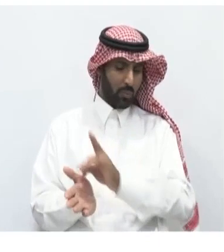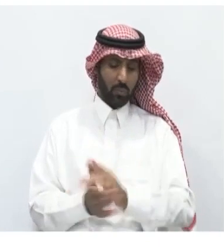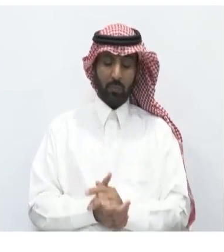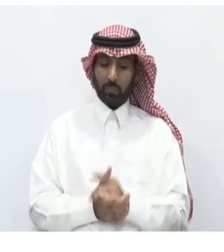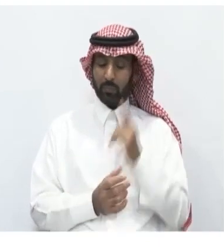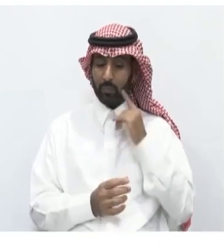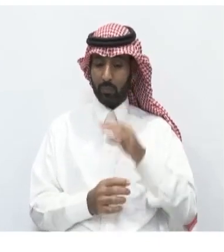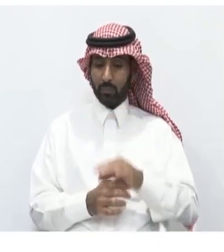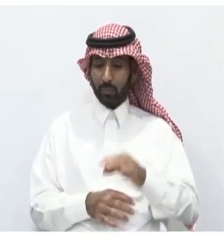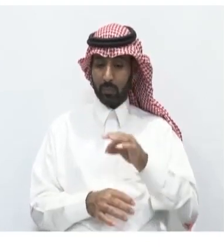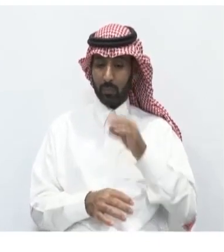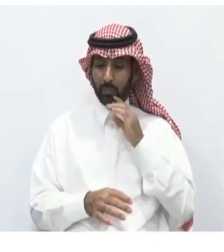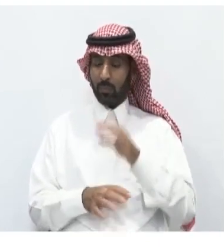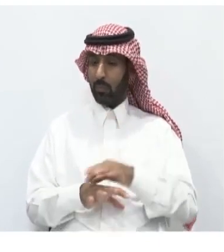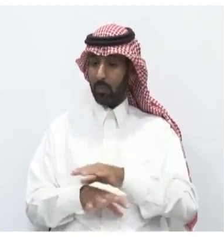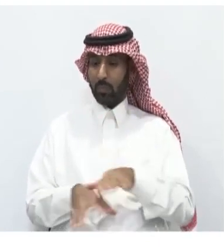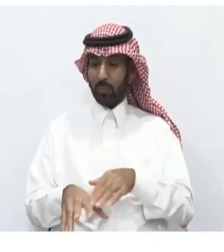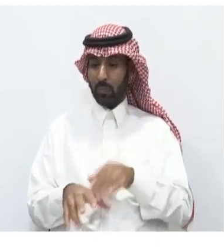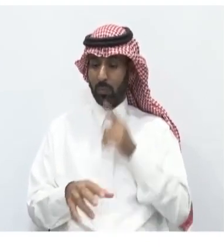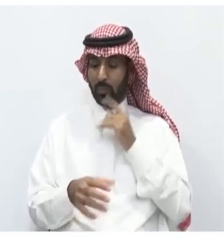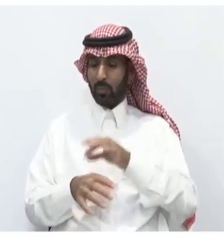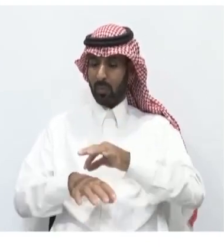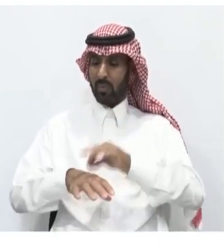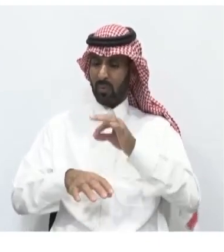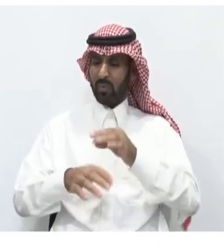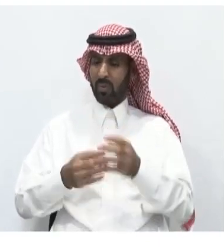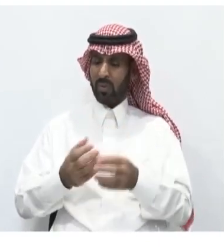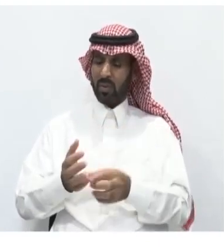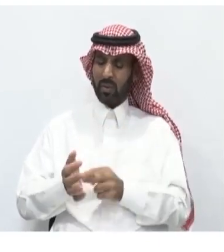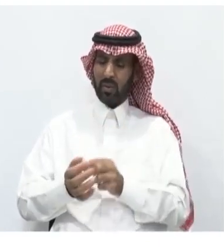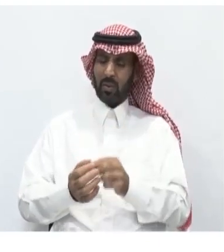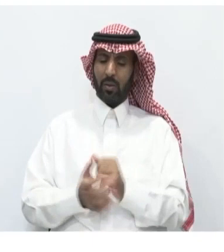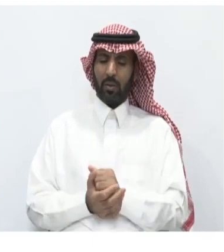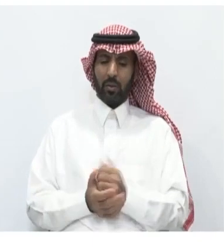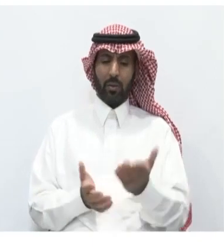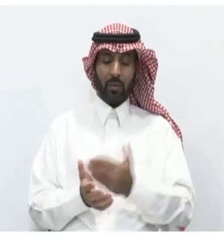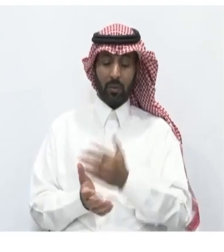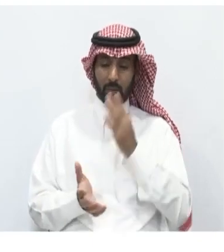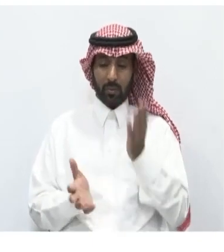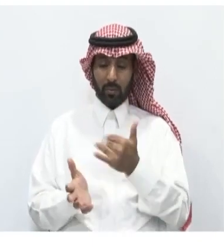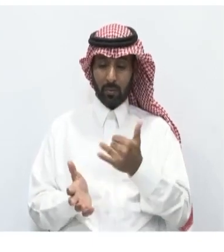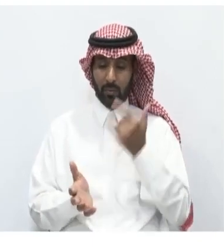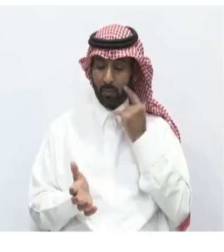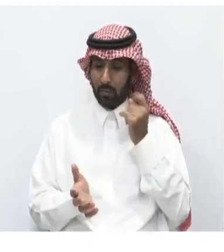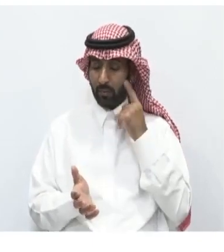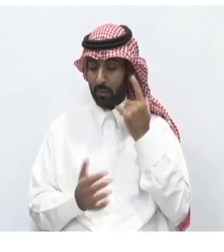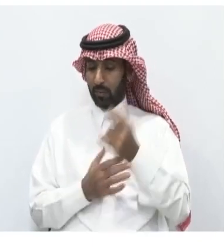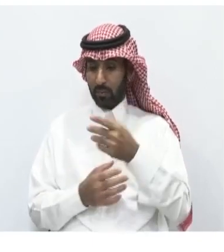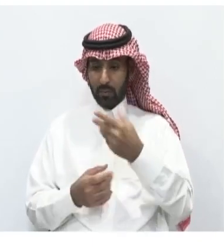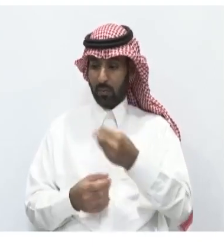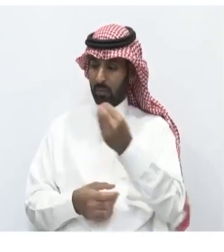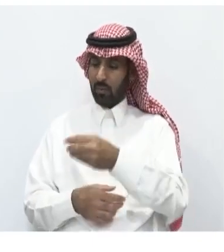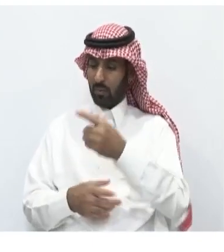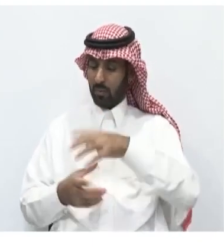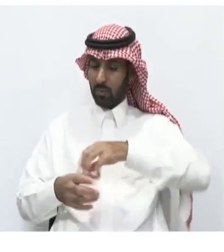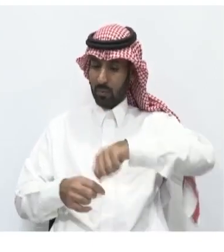Tweezers also come in handy for everything from removing ticks to taking out splinters. It's also a very good idea to throw a couple of